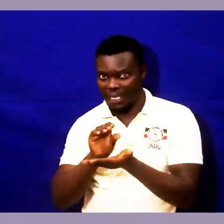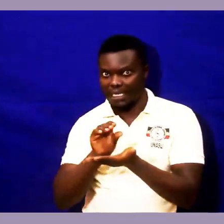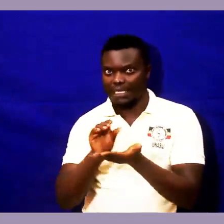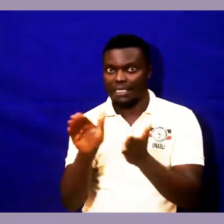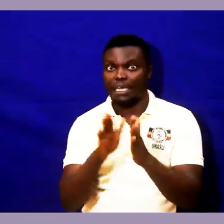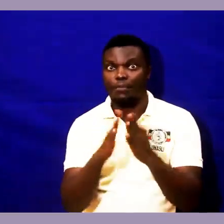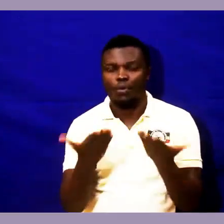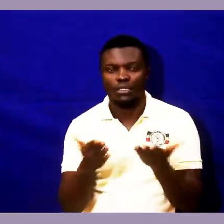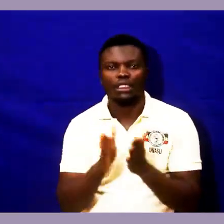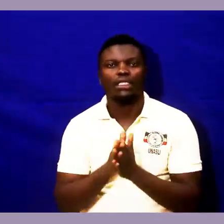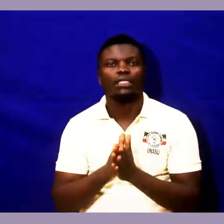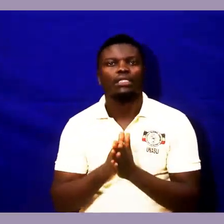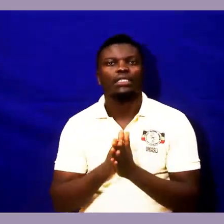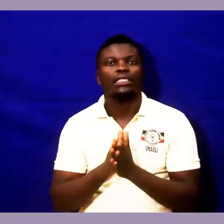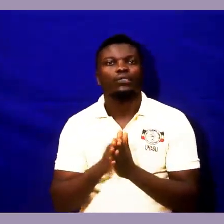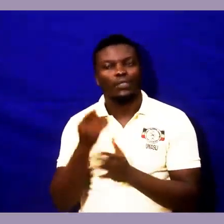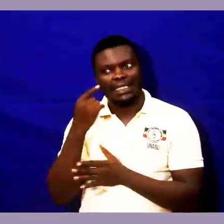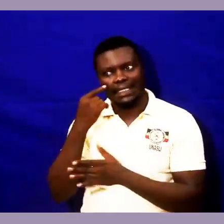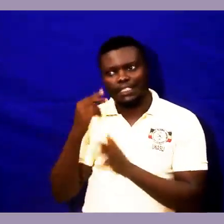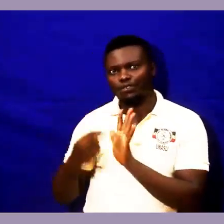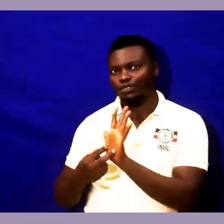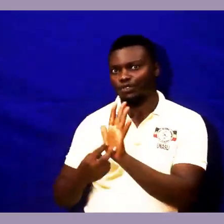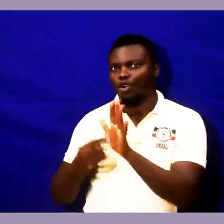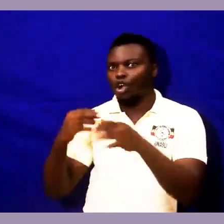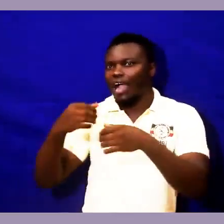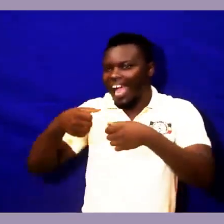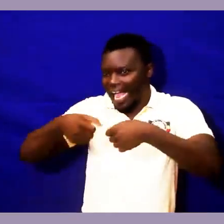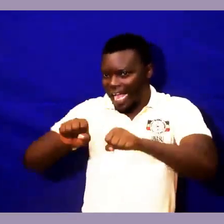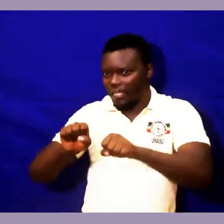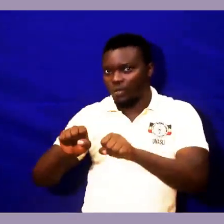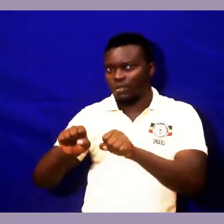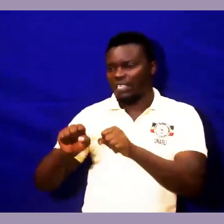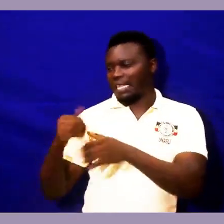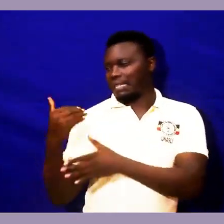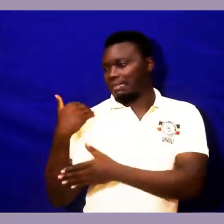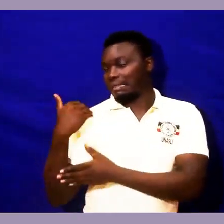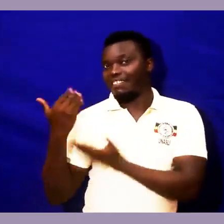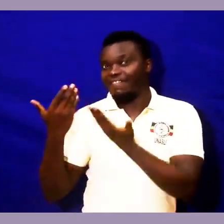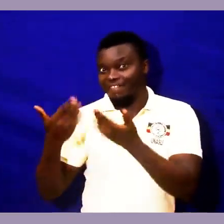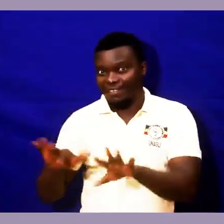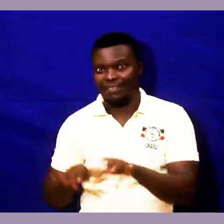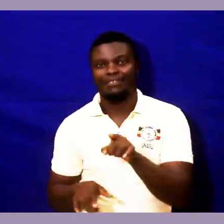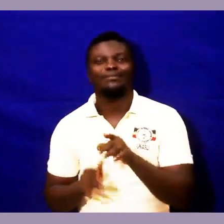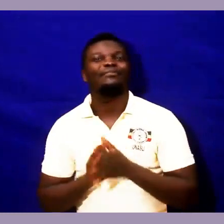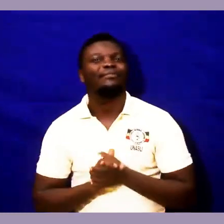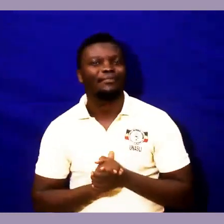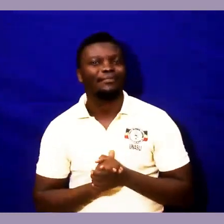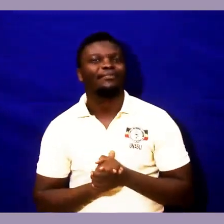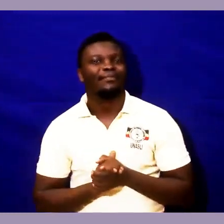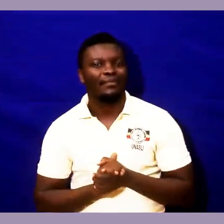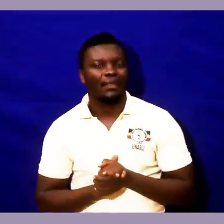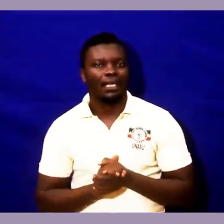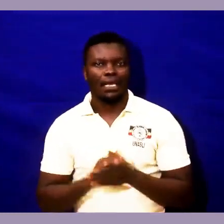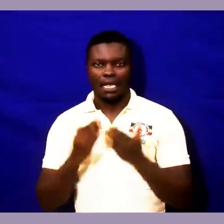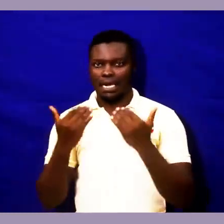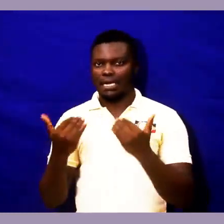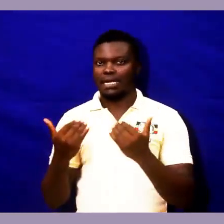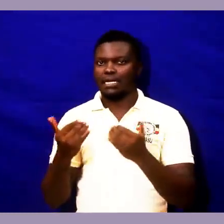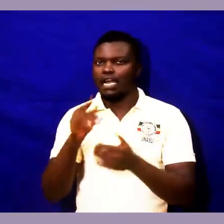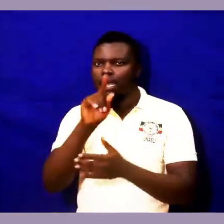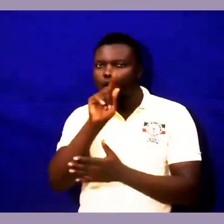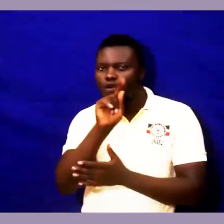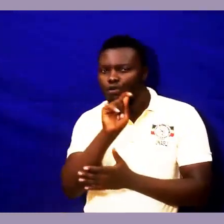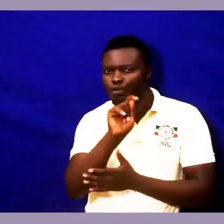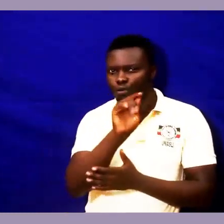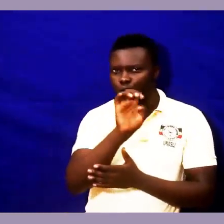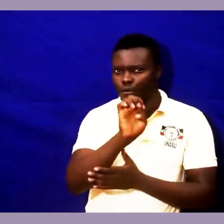has collected to talk about this action which has just taken place.